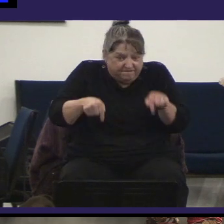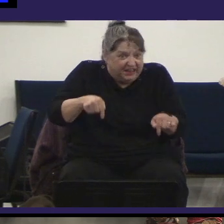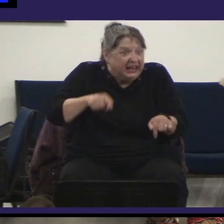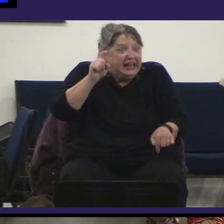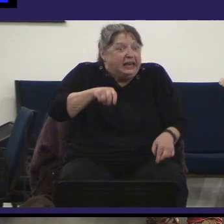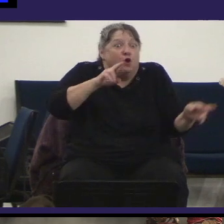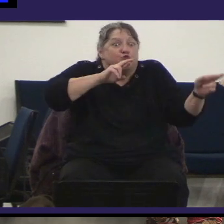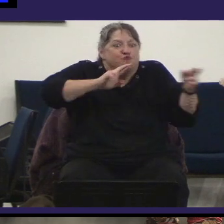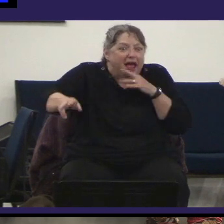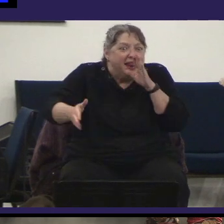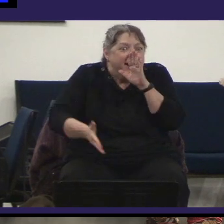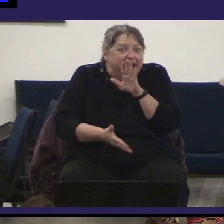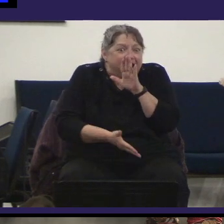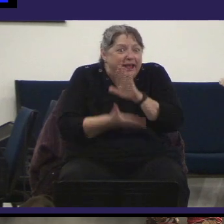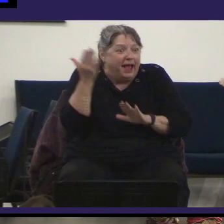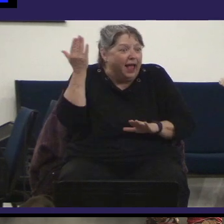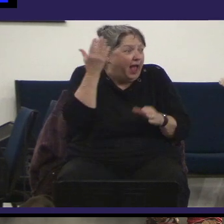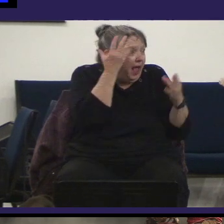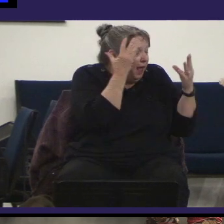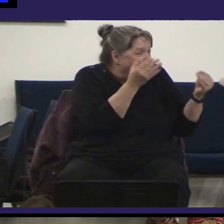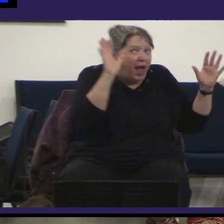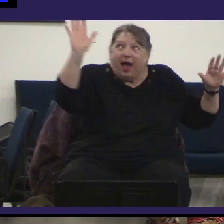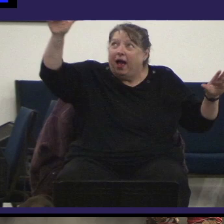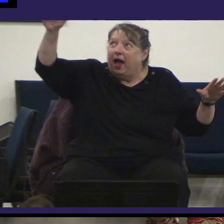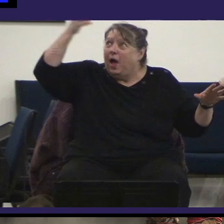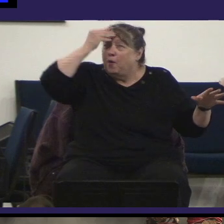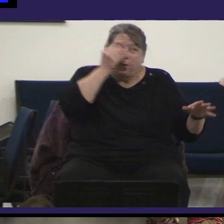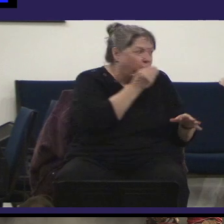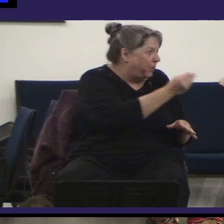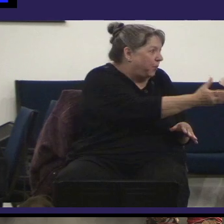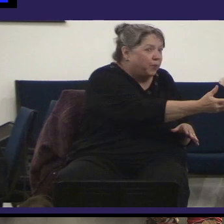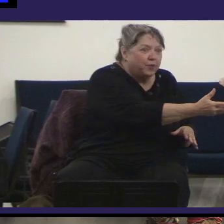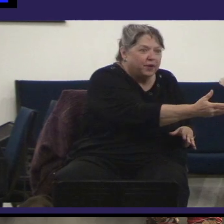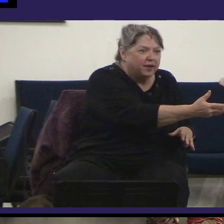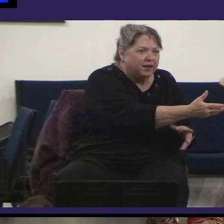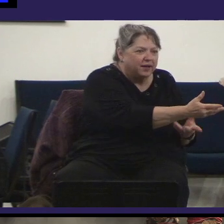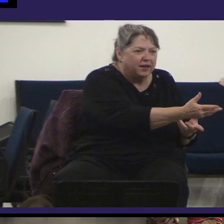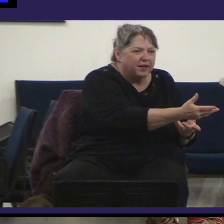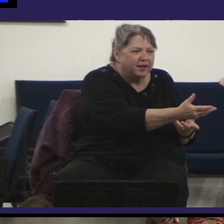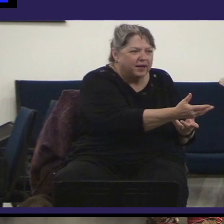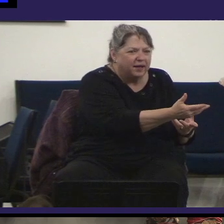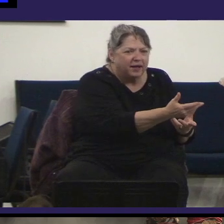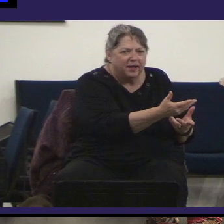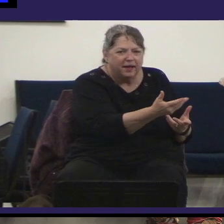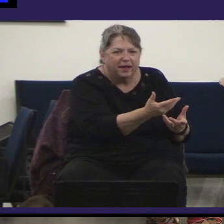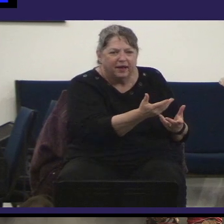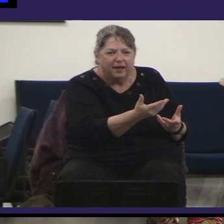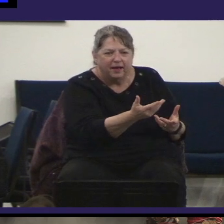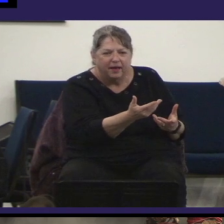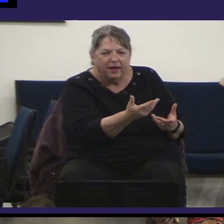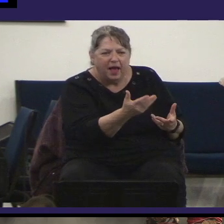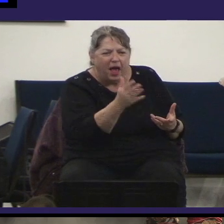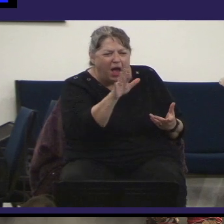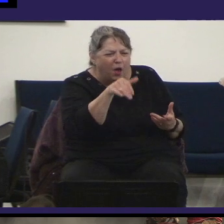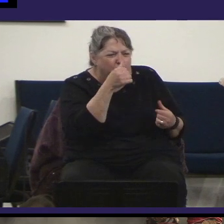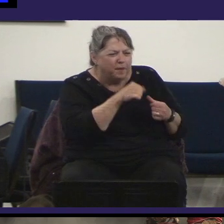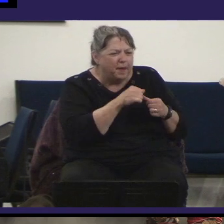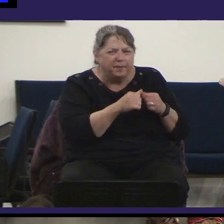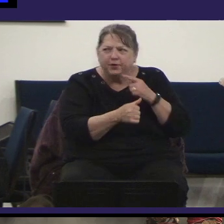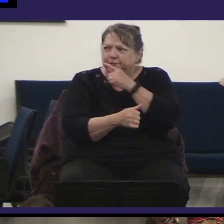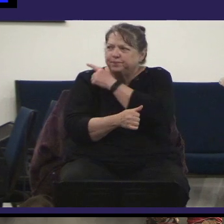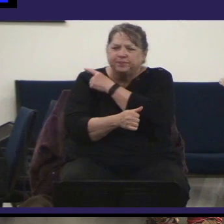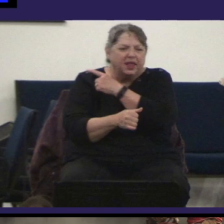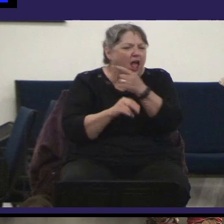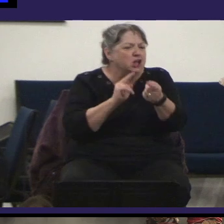looking to share his peace with people. Some of you may remember who went with me to the nursing home, a lady